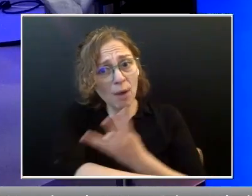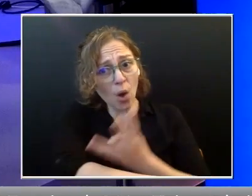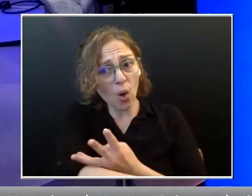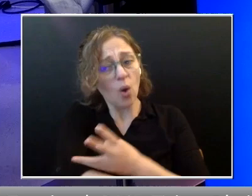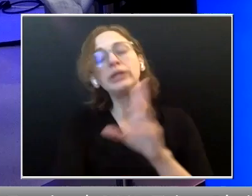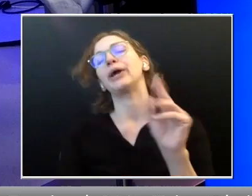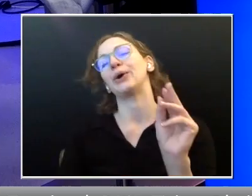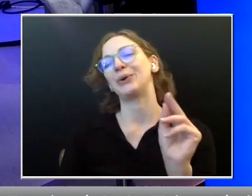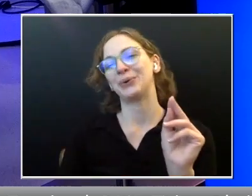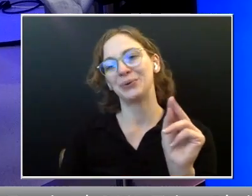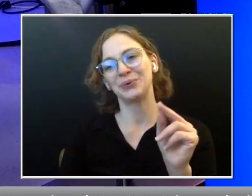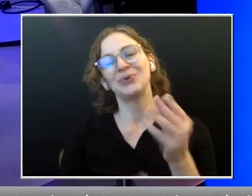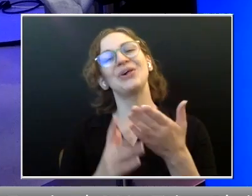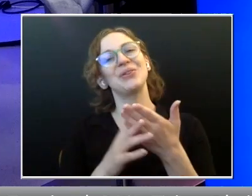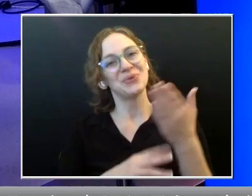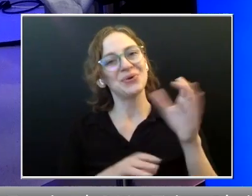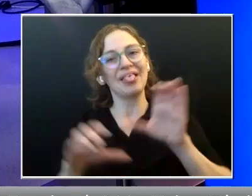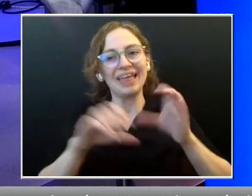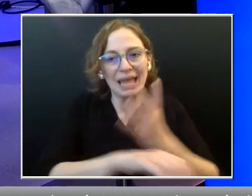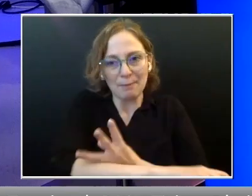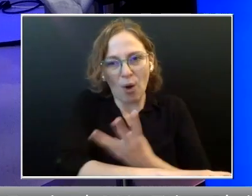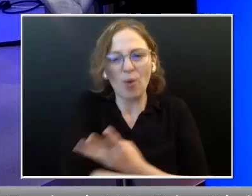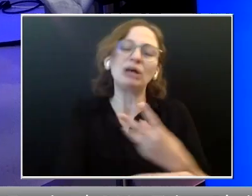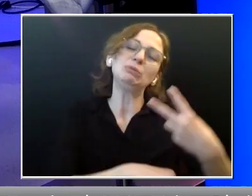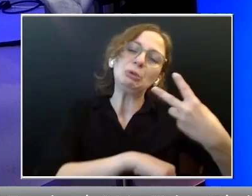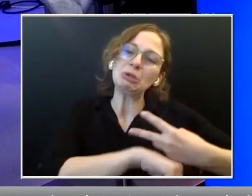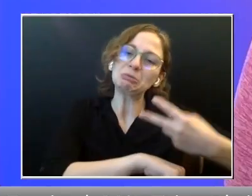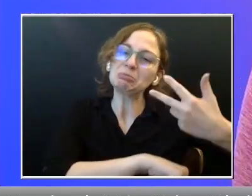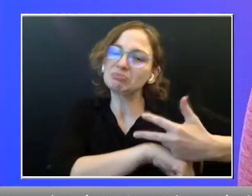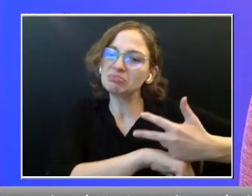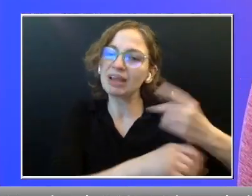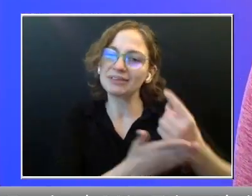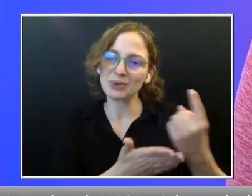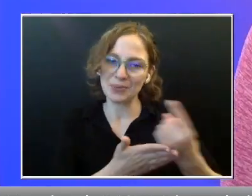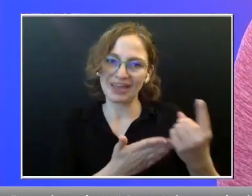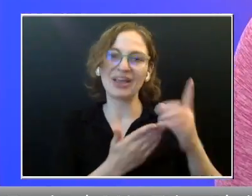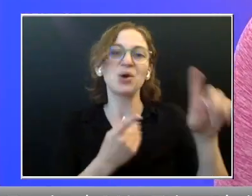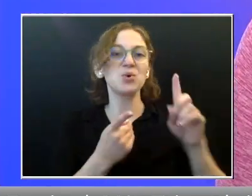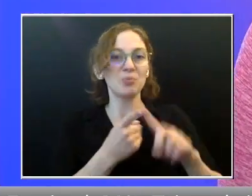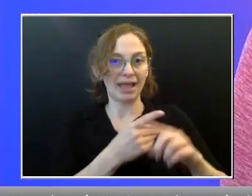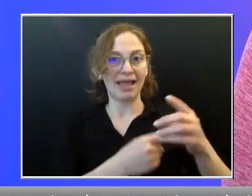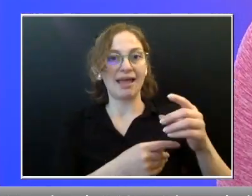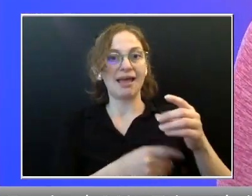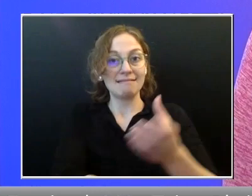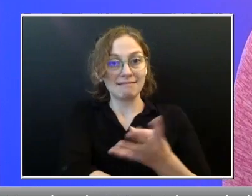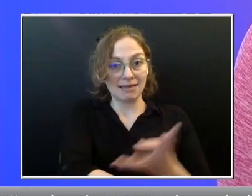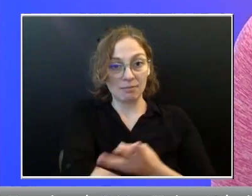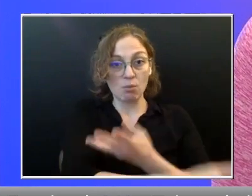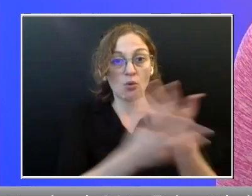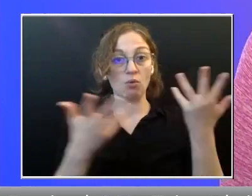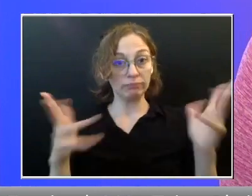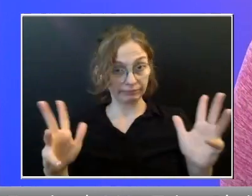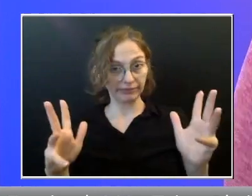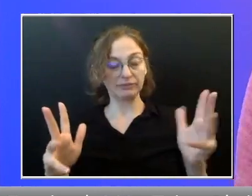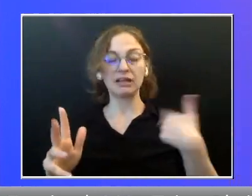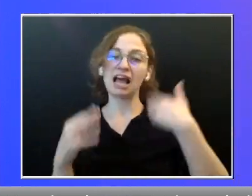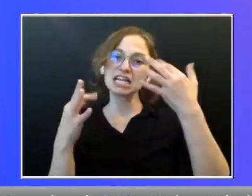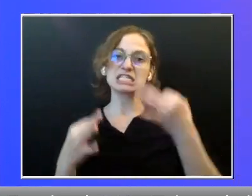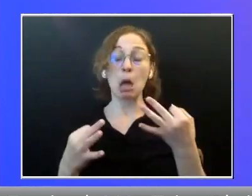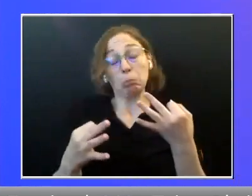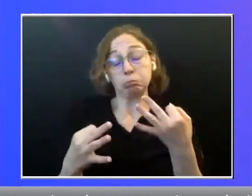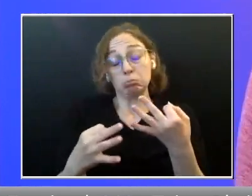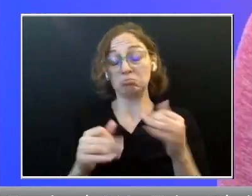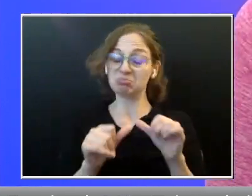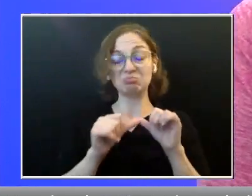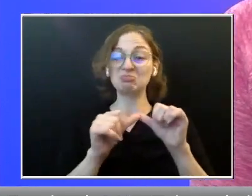my chemo, I was working out 2 to 3 days a week, and then once I got through all my chemo, then that is when I decided, I might as well compete in a fitness